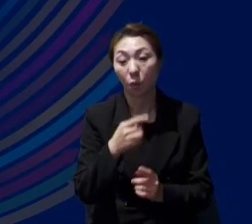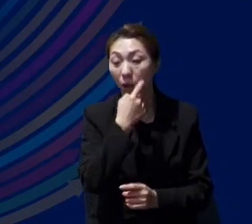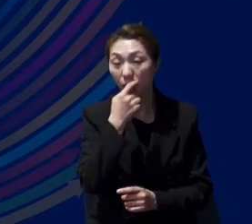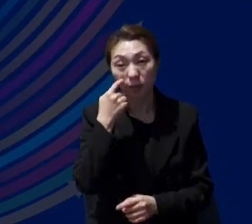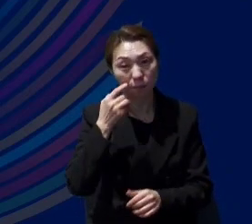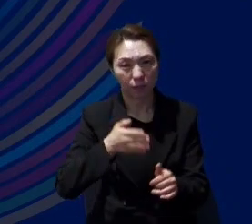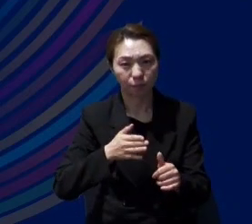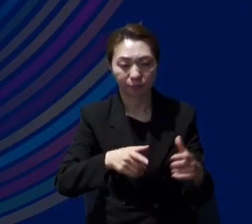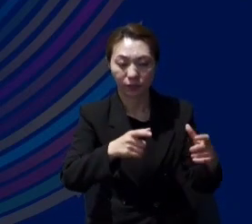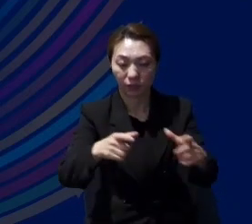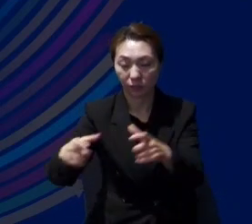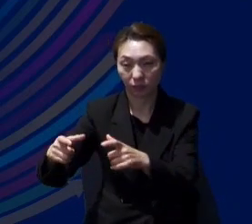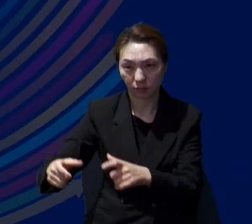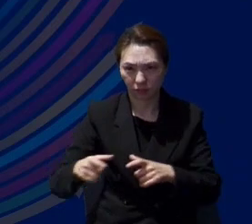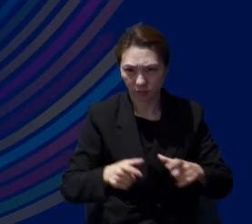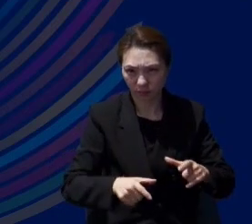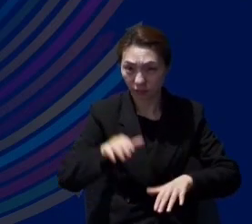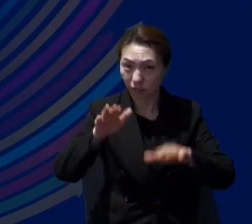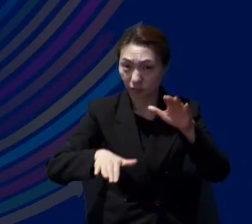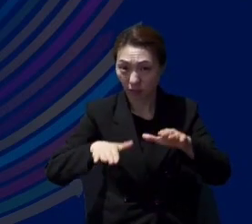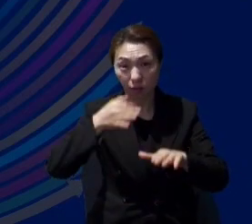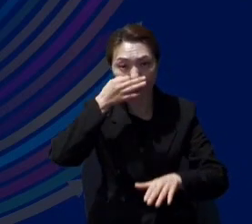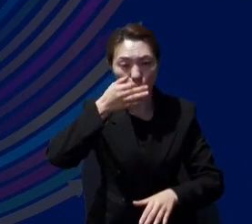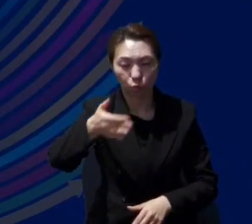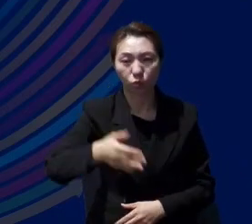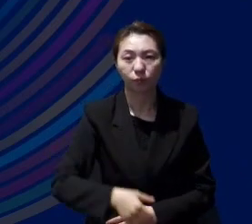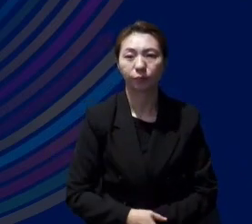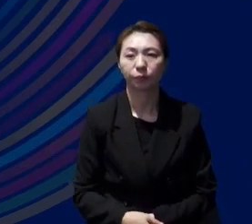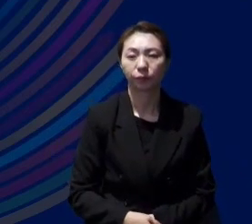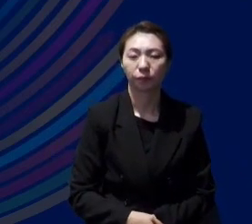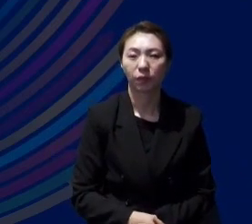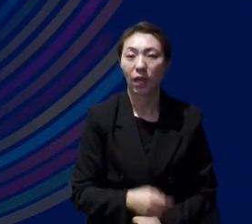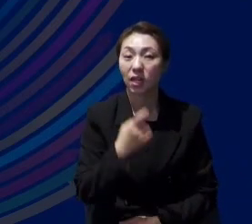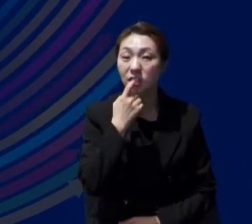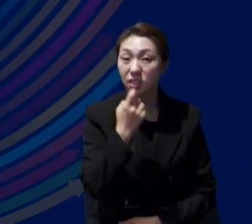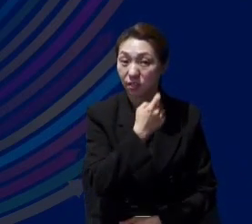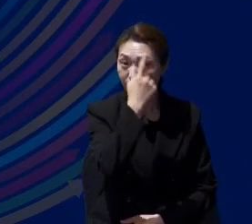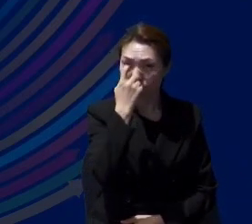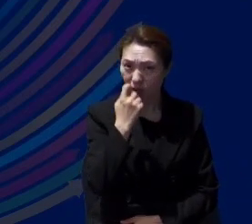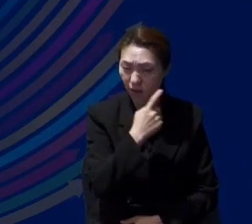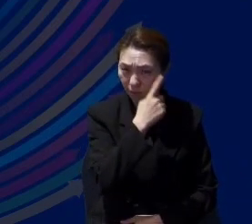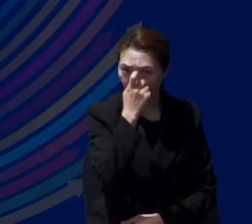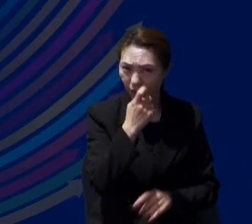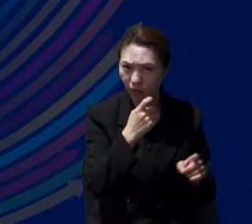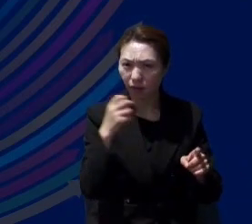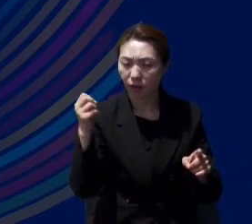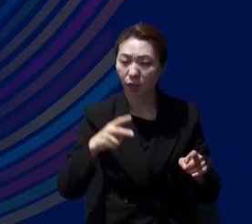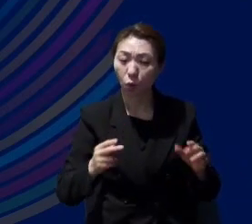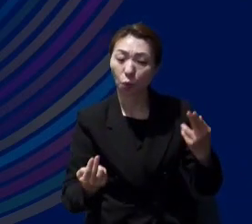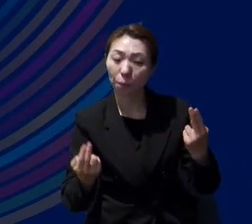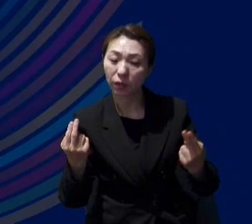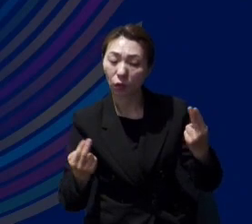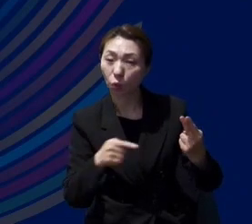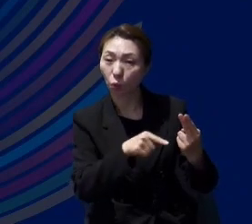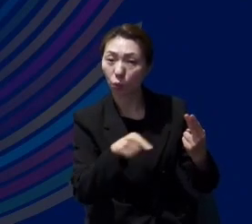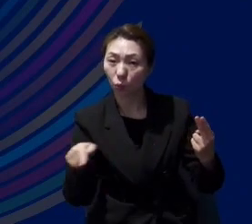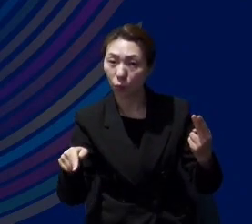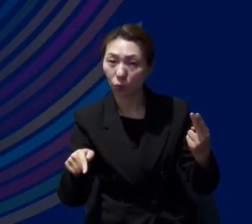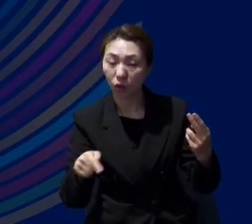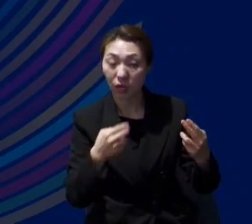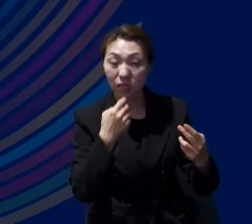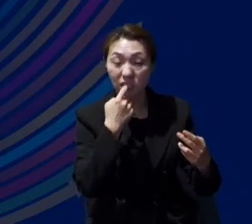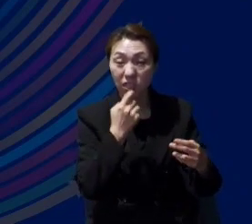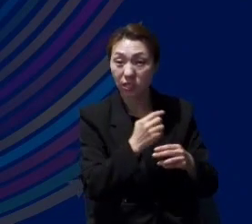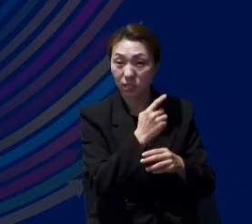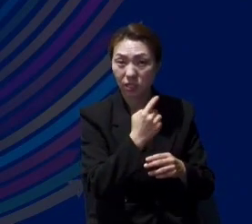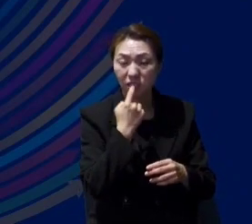county. So we do this by comparing primarily to the white population. That's again because the white population is the largest numerically, and so it's